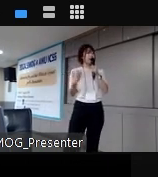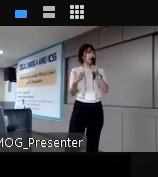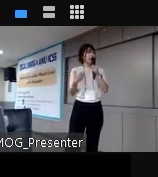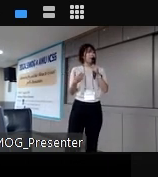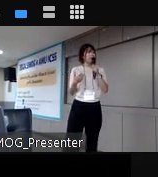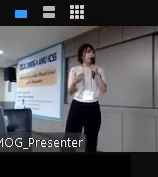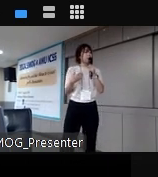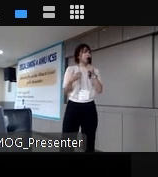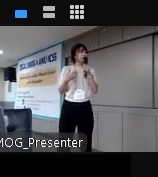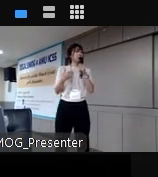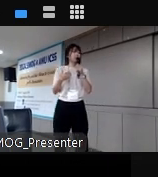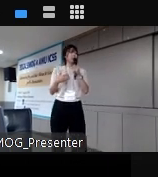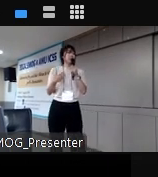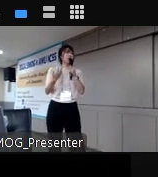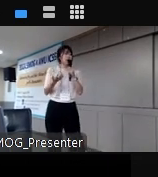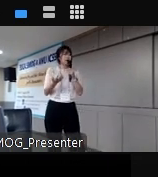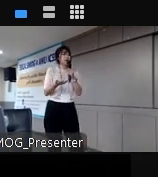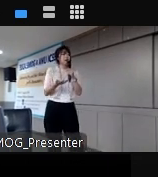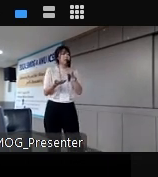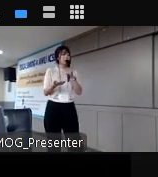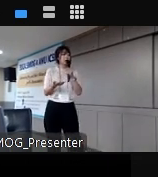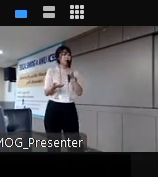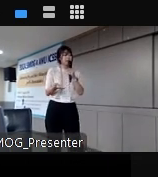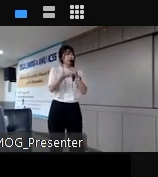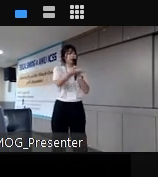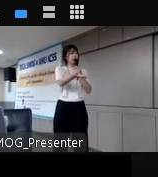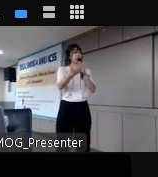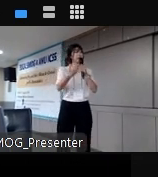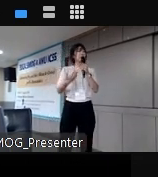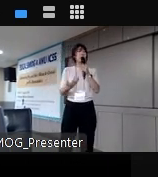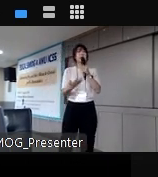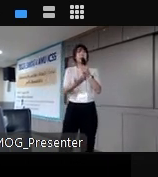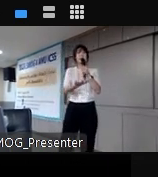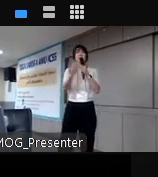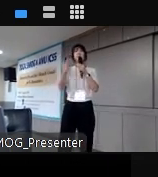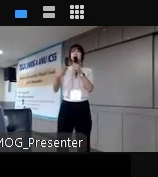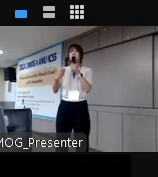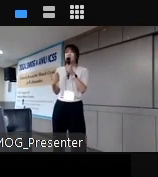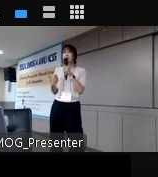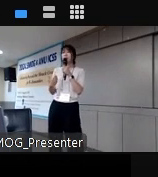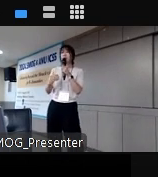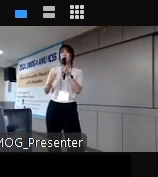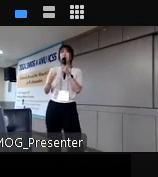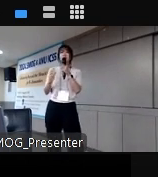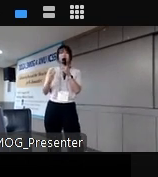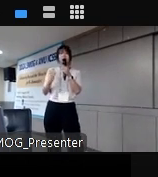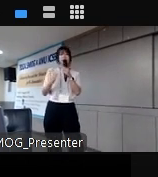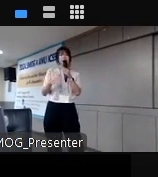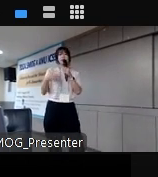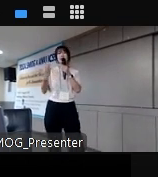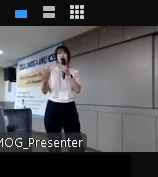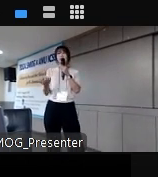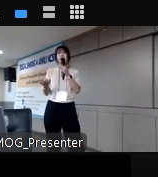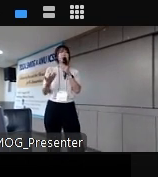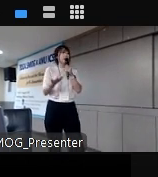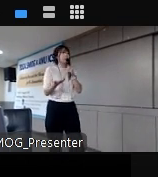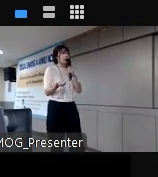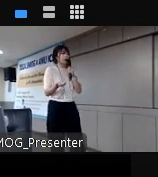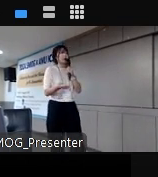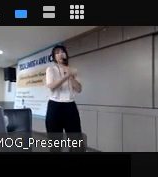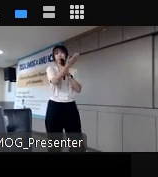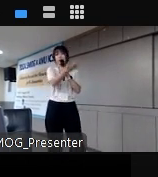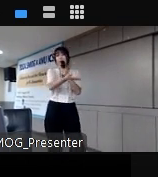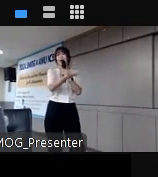back. But if Jin pushes his car or the wall, his car and the wall cannot push Jin. So argument reversal is much